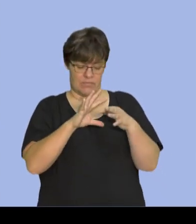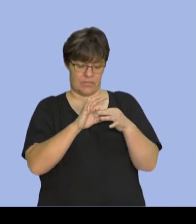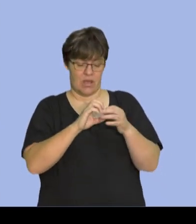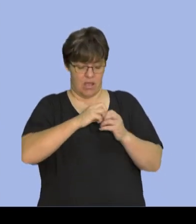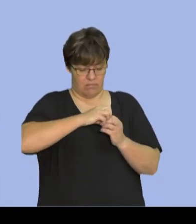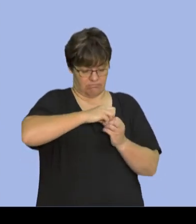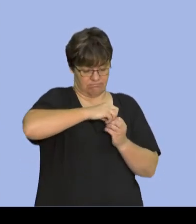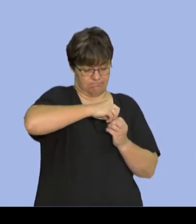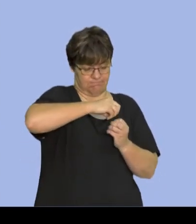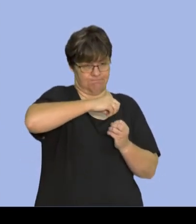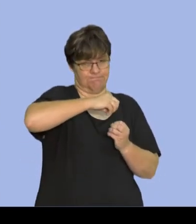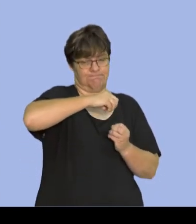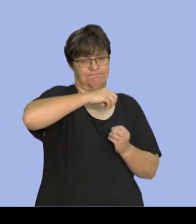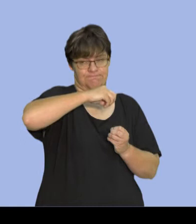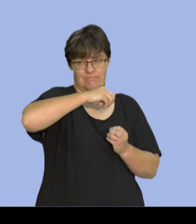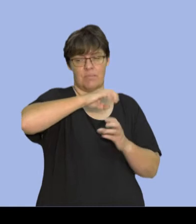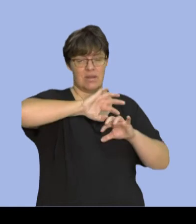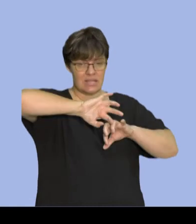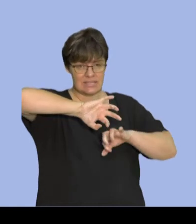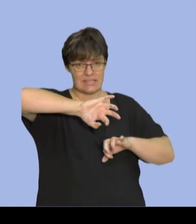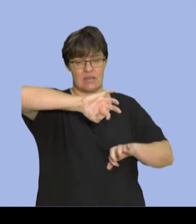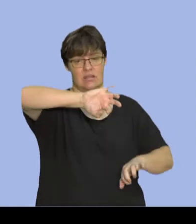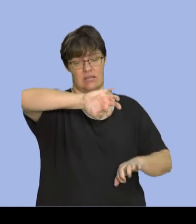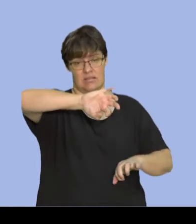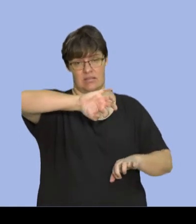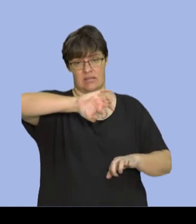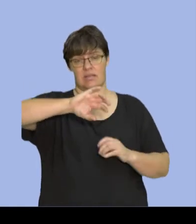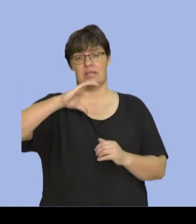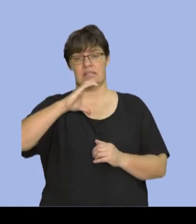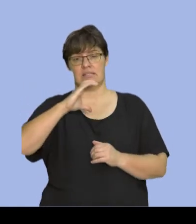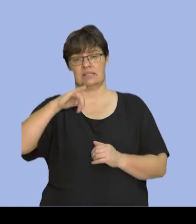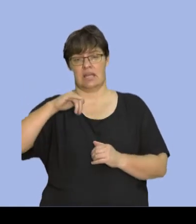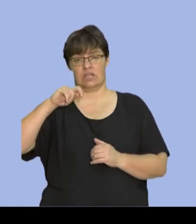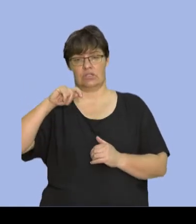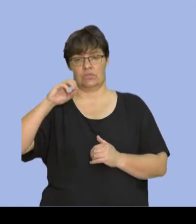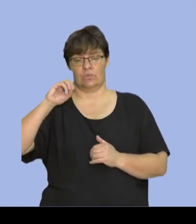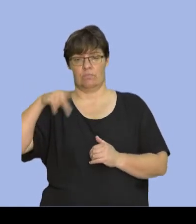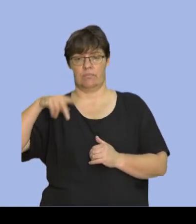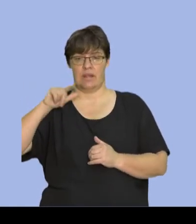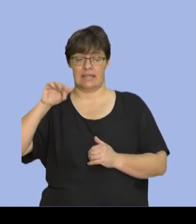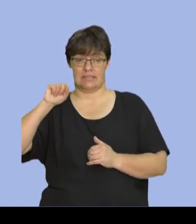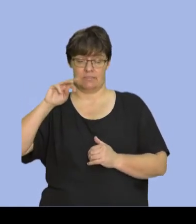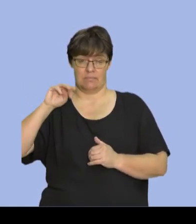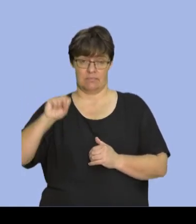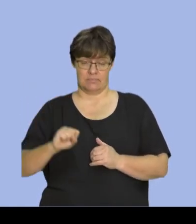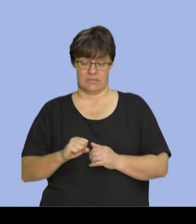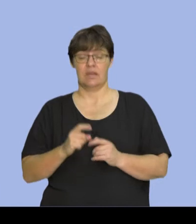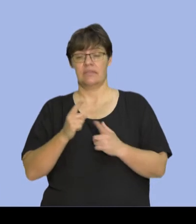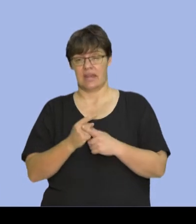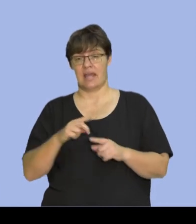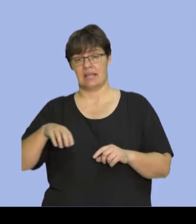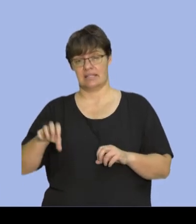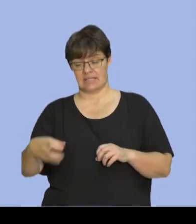equator, causing the separation of the cytoplasm, eventually resulting in two separate cells.